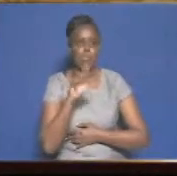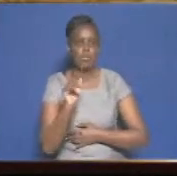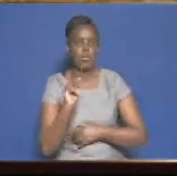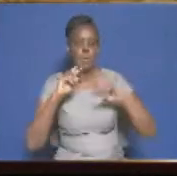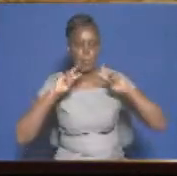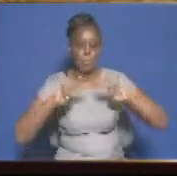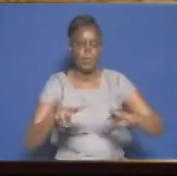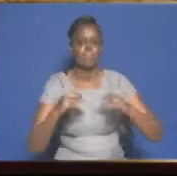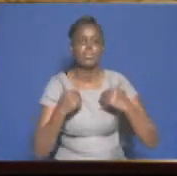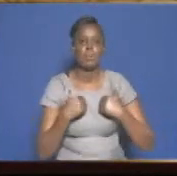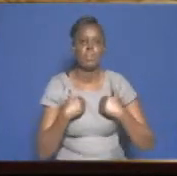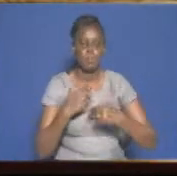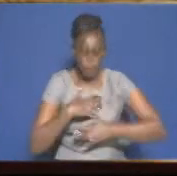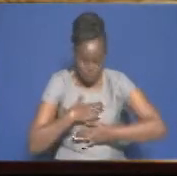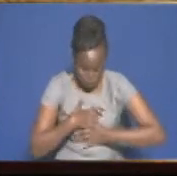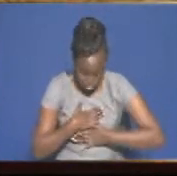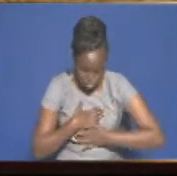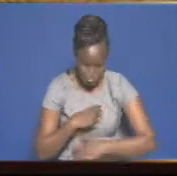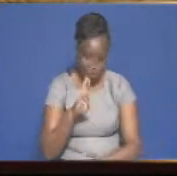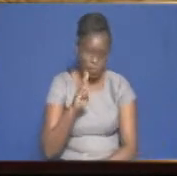Honorable Pukosi.